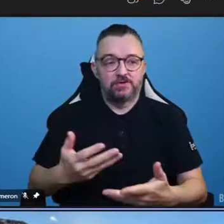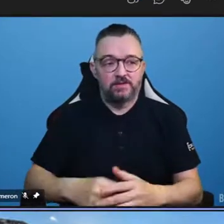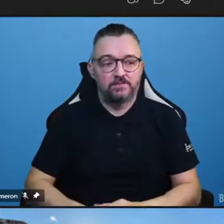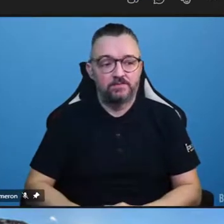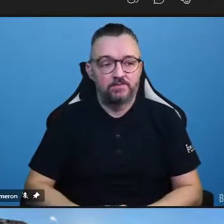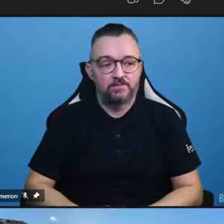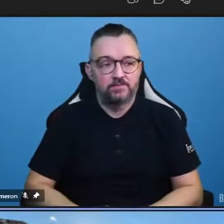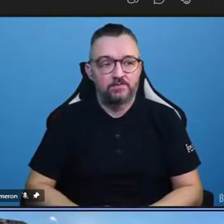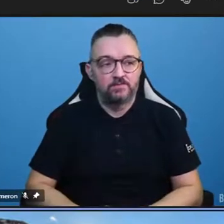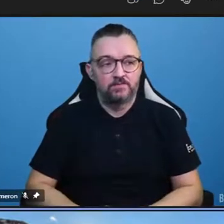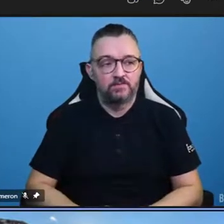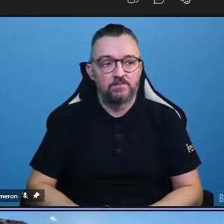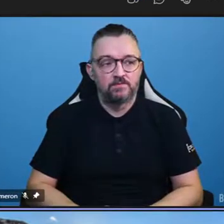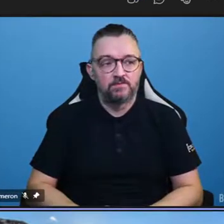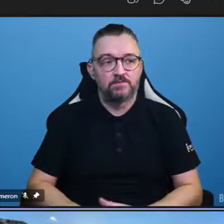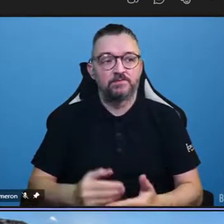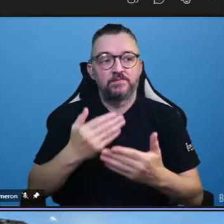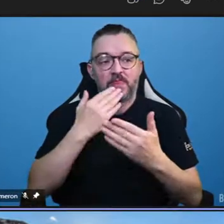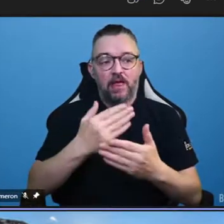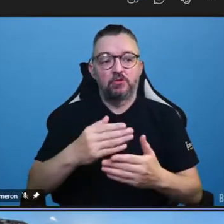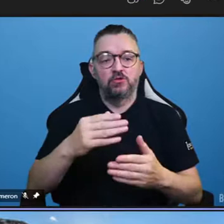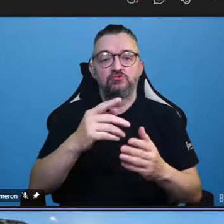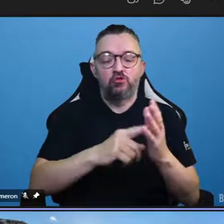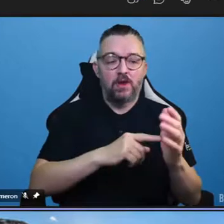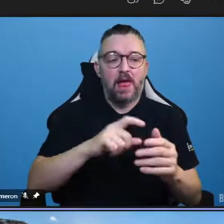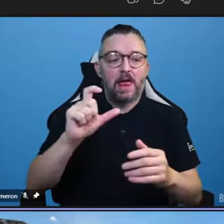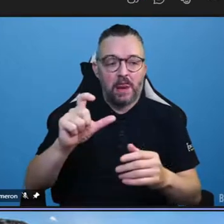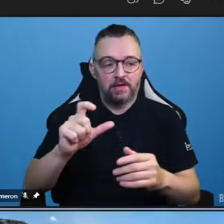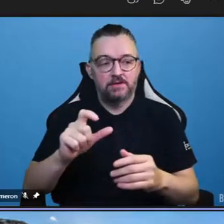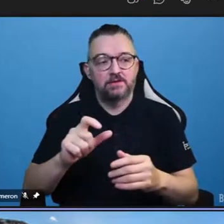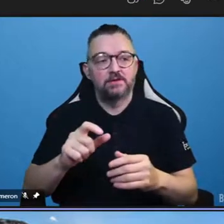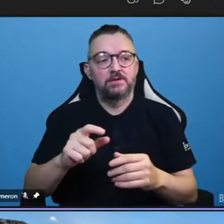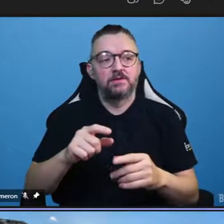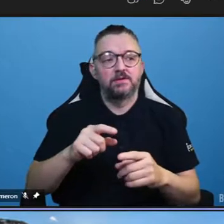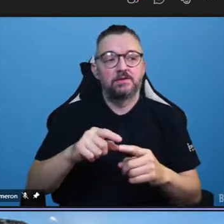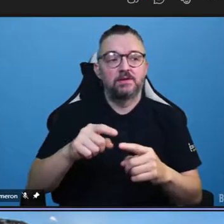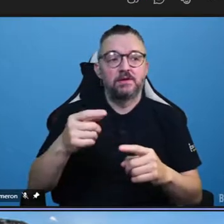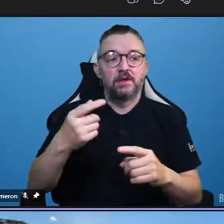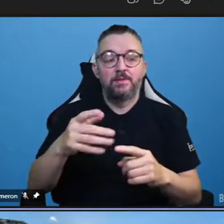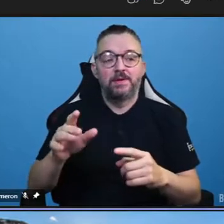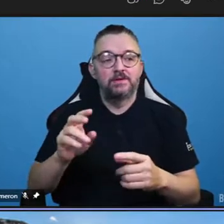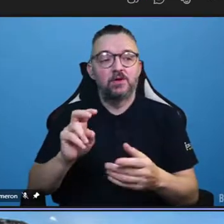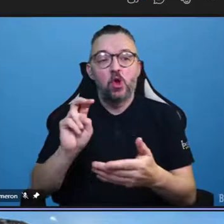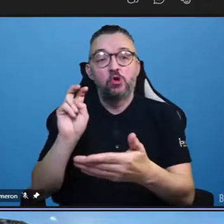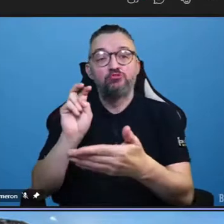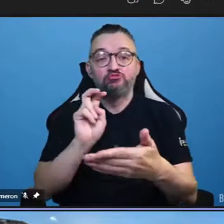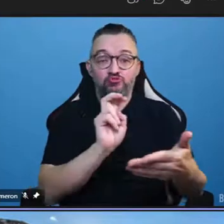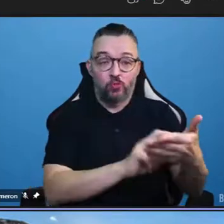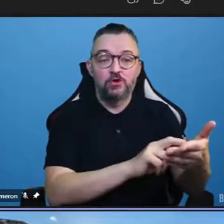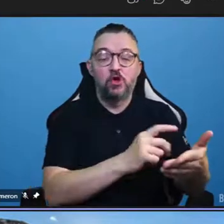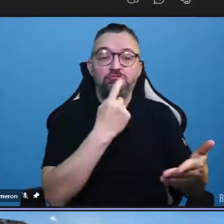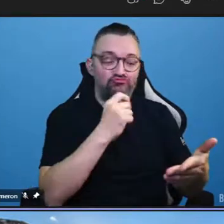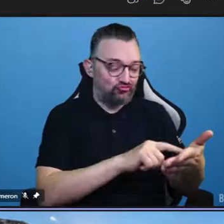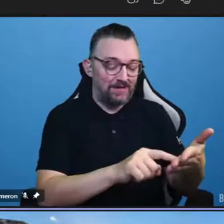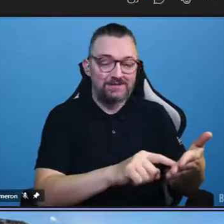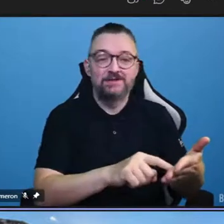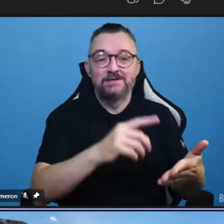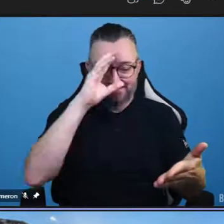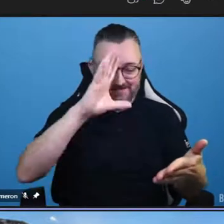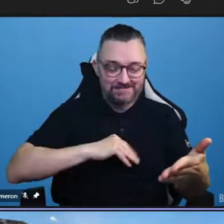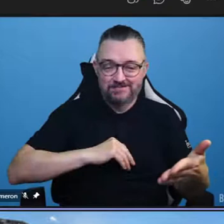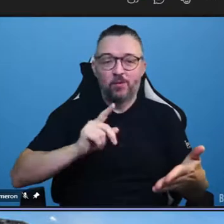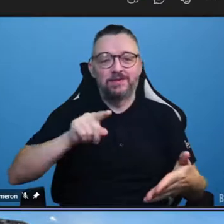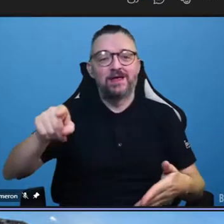Okay. Thank you, John and Cleland. Elizabeth Ann had written a note in red to remind me that you were leaving after item 4,